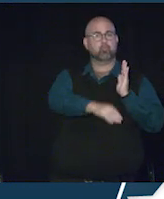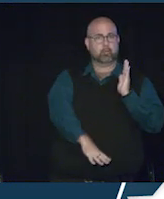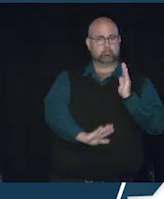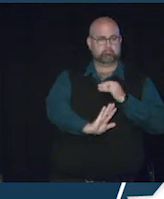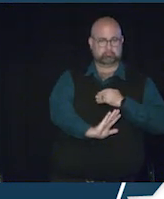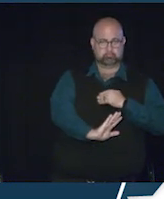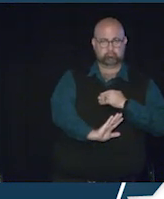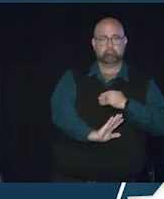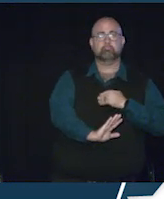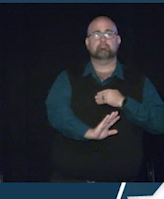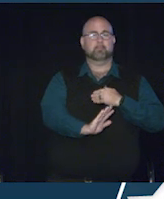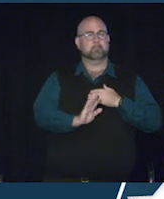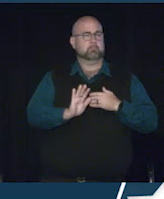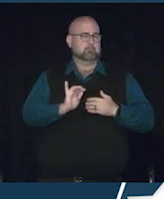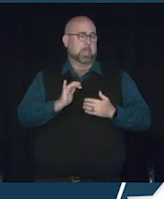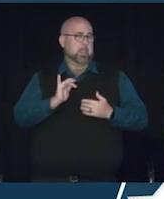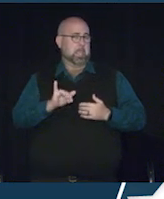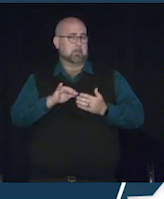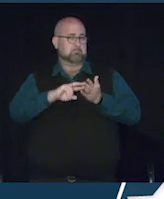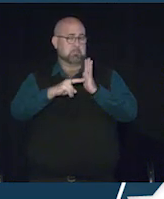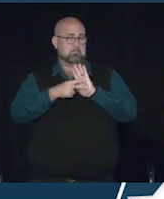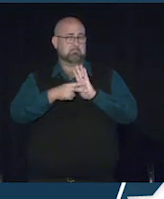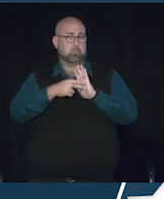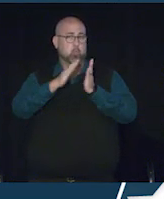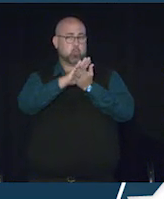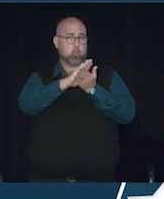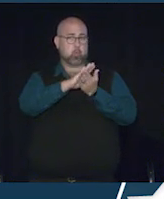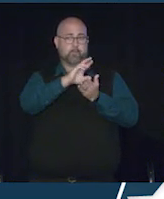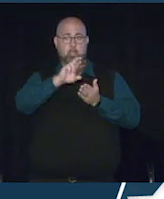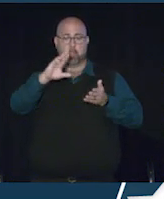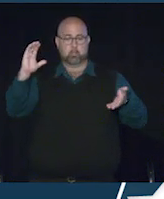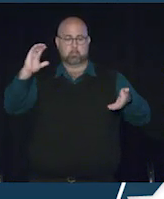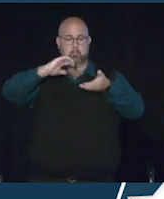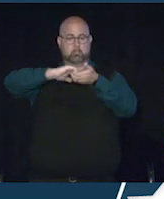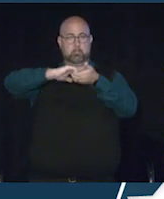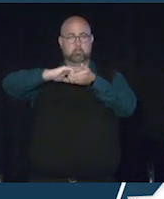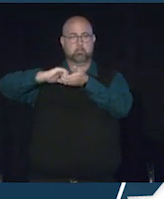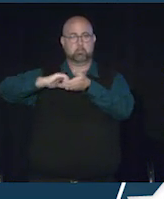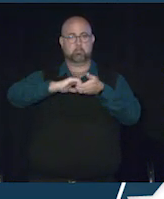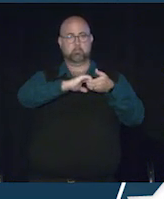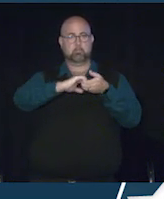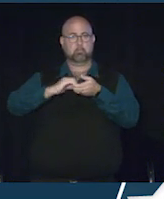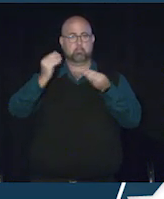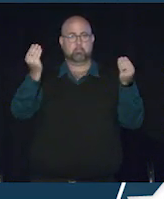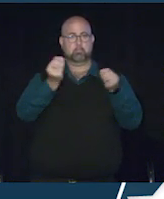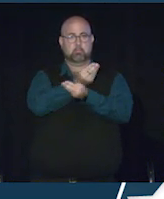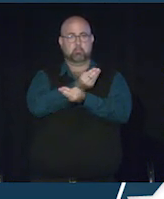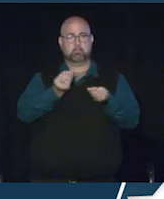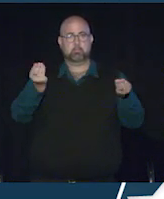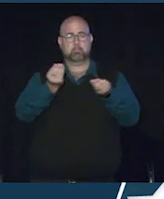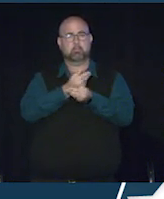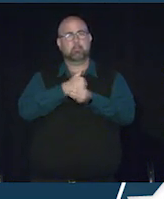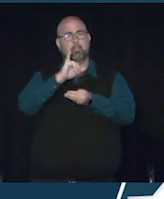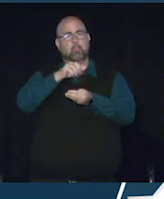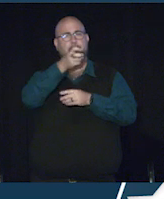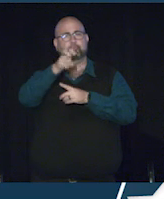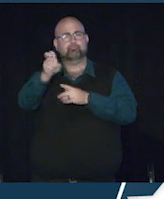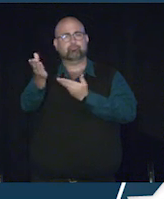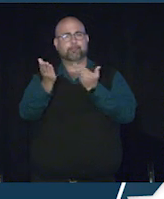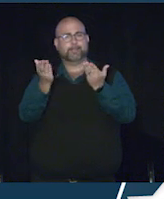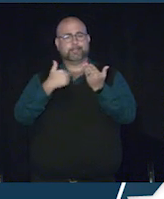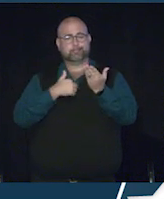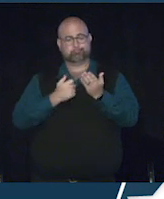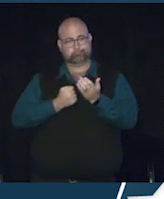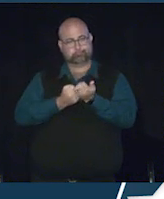student. And that's just so that the school and VR can coordinate on the delivery of those pre-employment transition